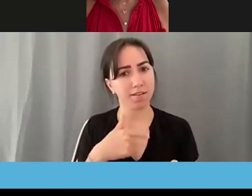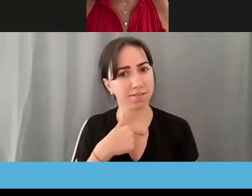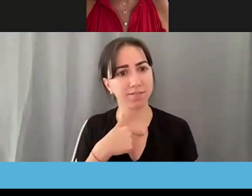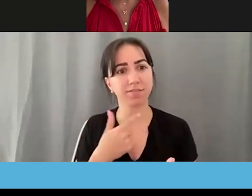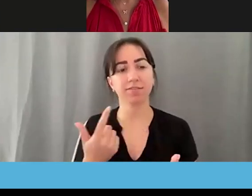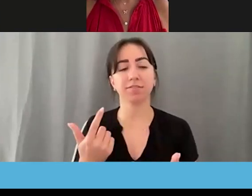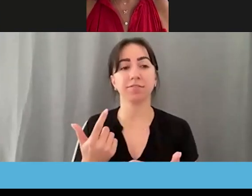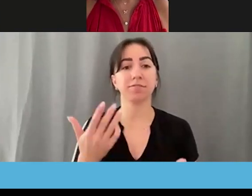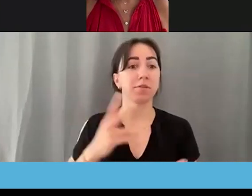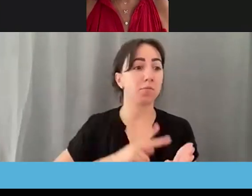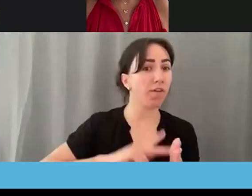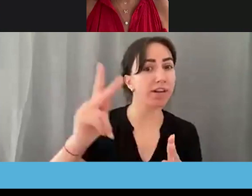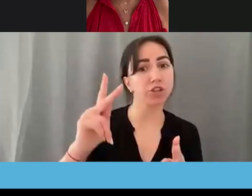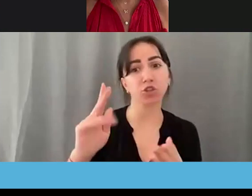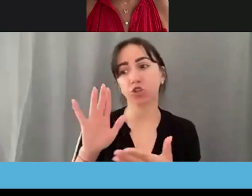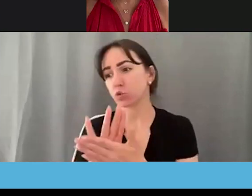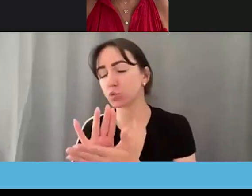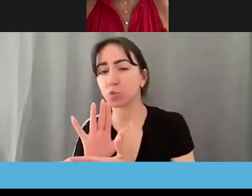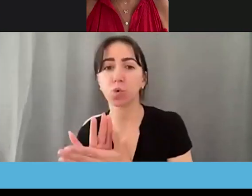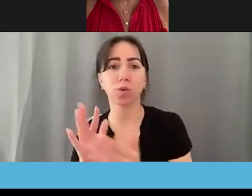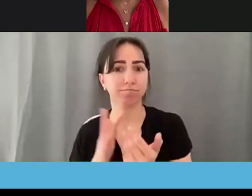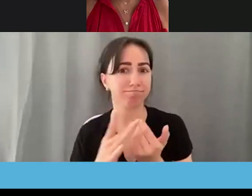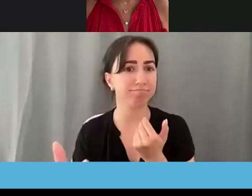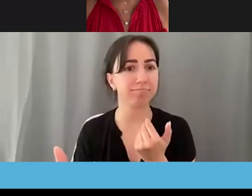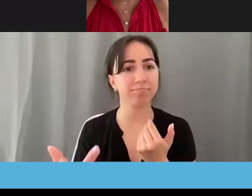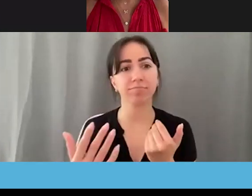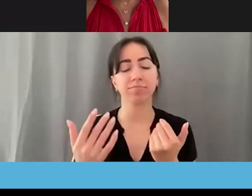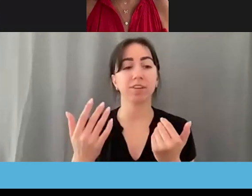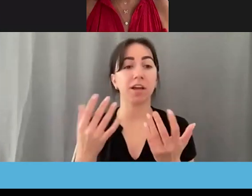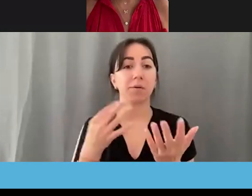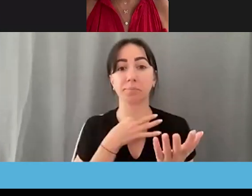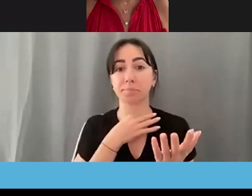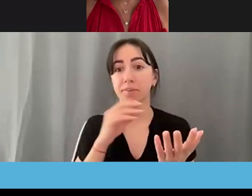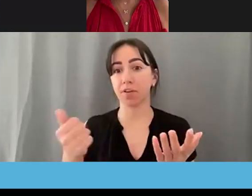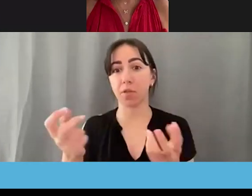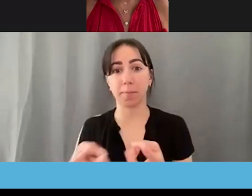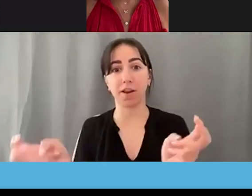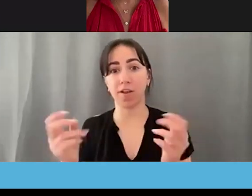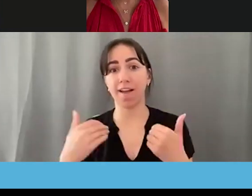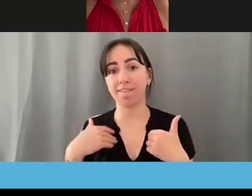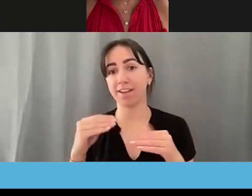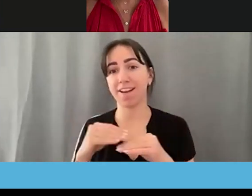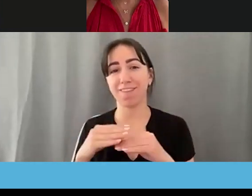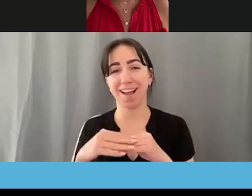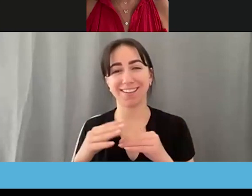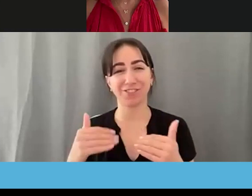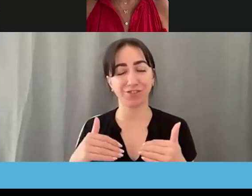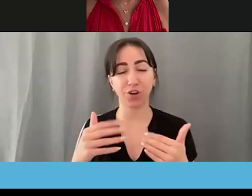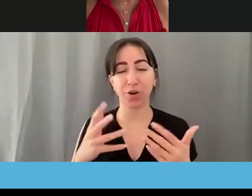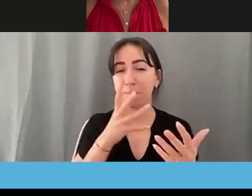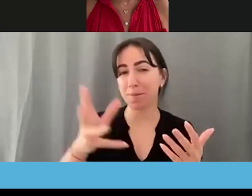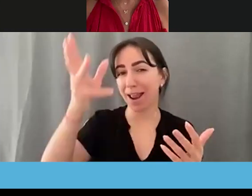in the professional world, at a school level, and so forth. And I was just wondering if any of the other panelists have advice for